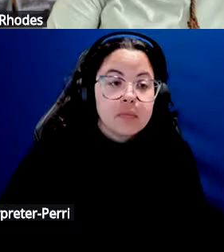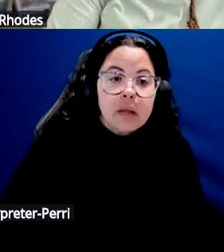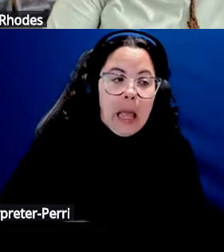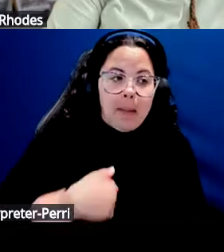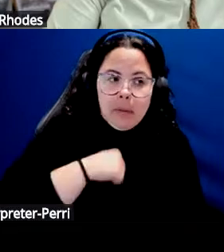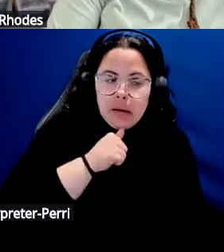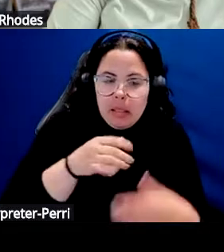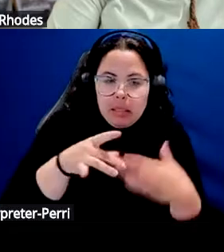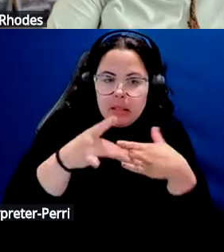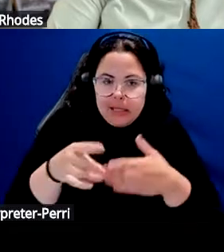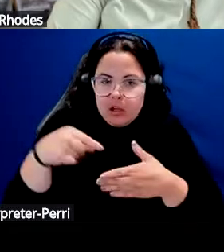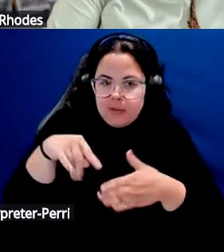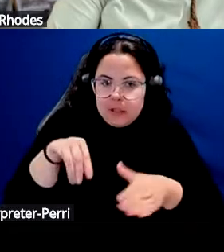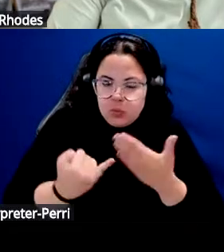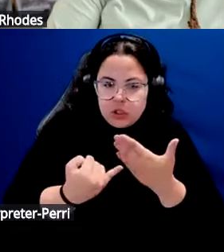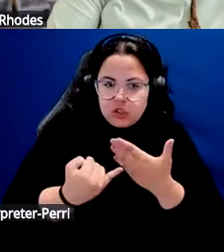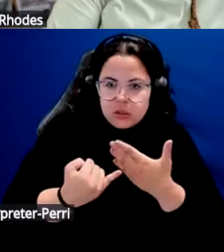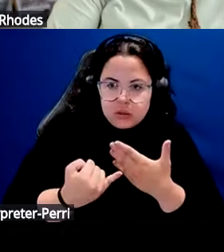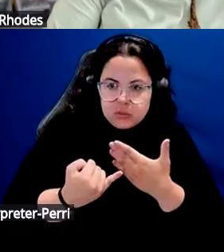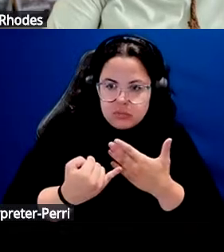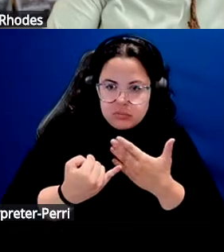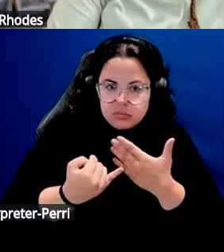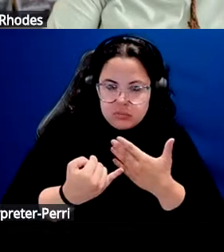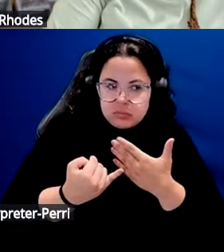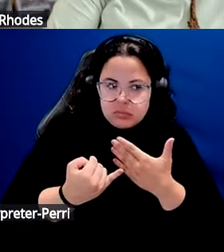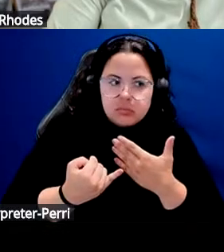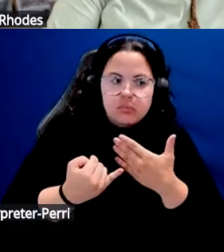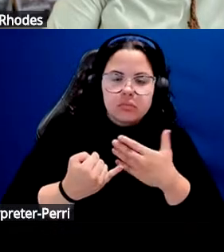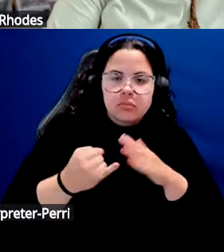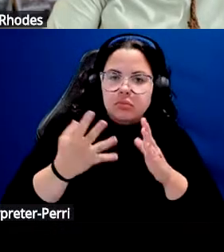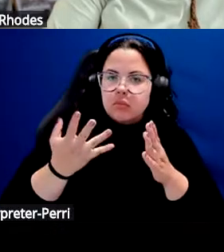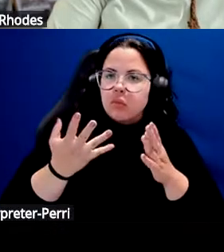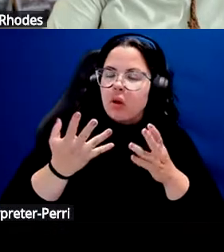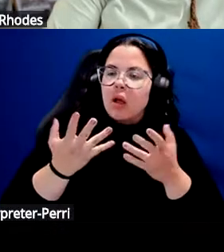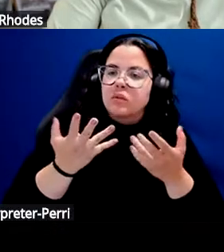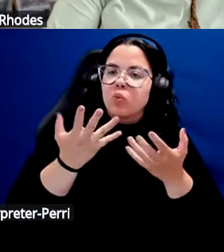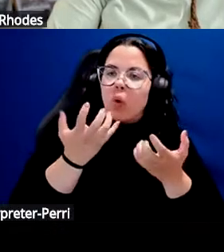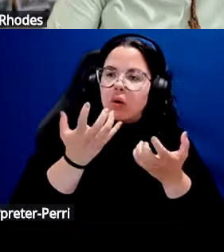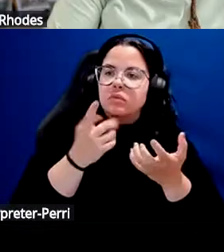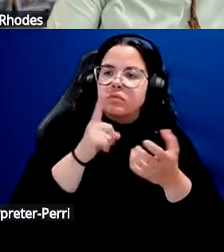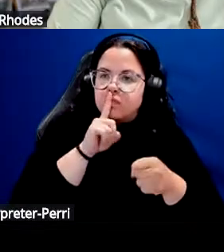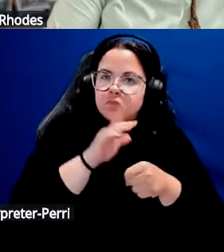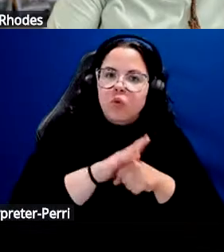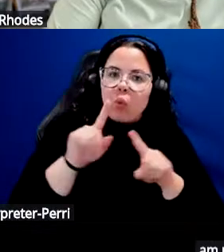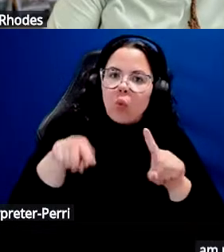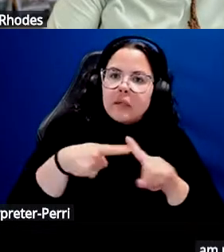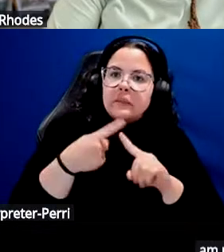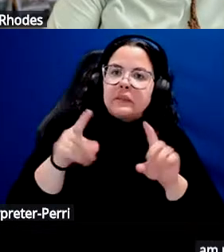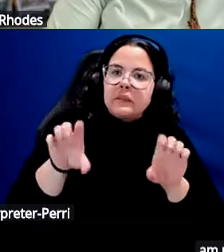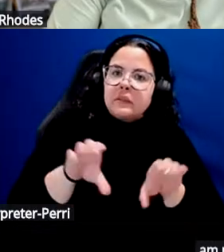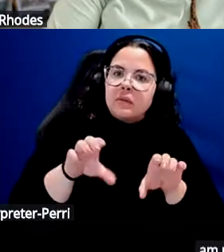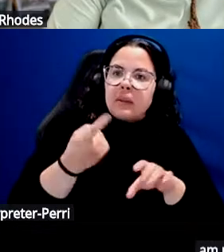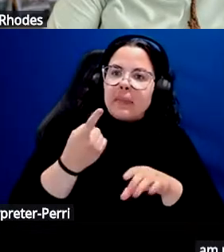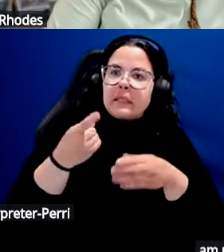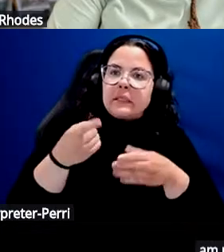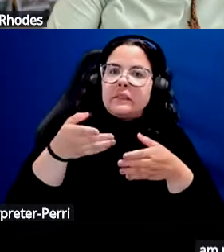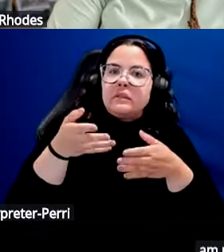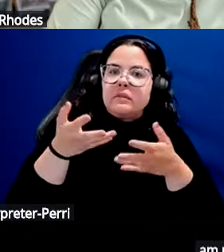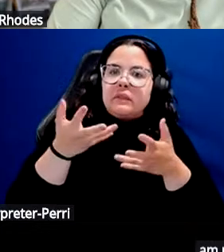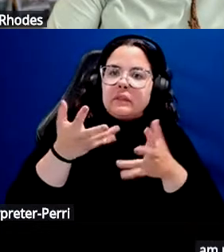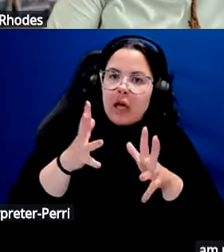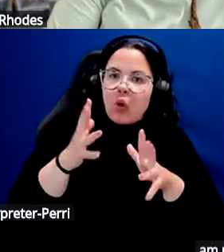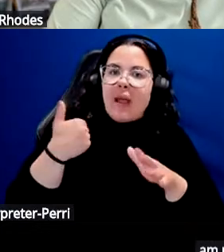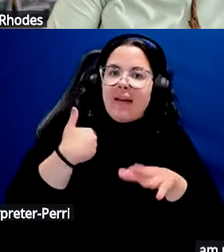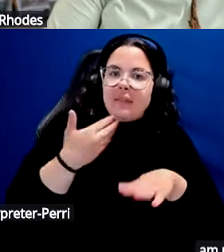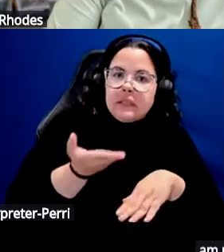of this project. I just want to make sure that when something is going to be done, we have it submitted, we have